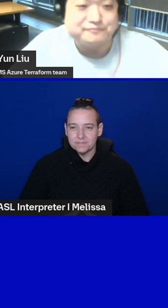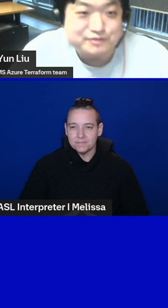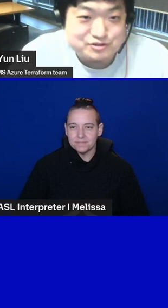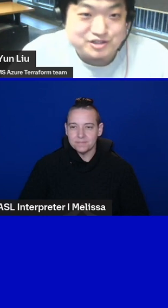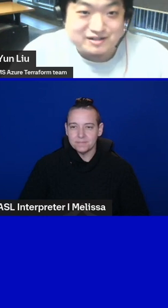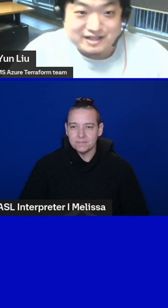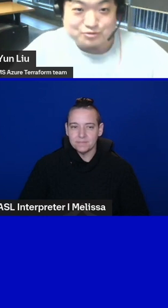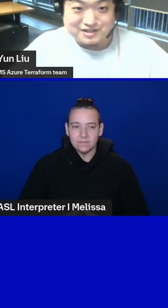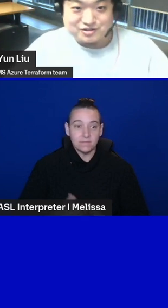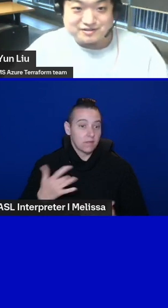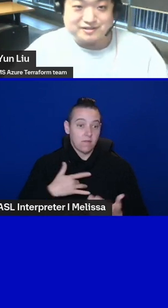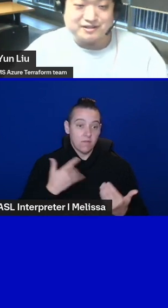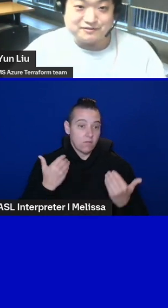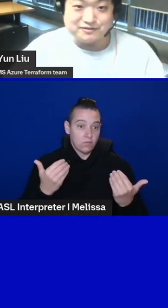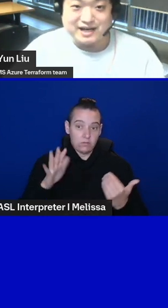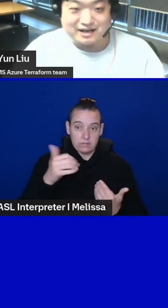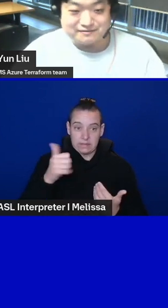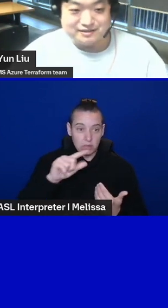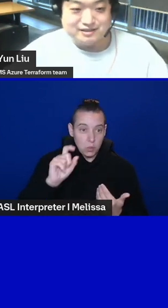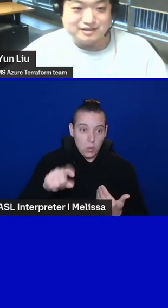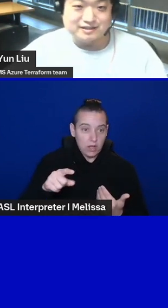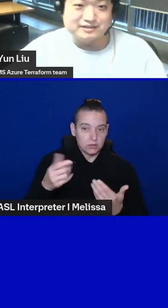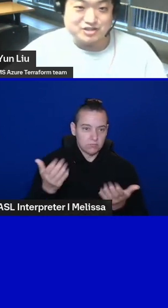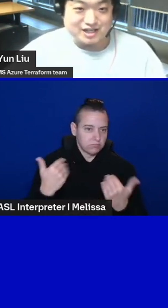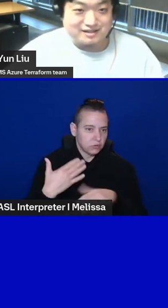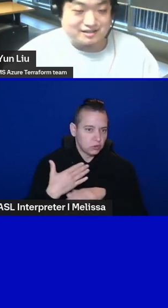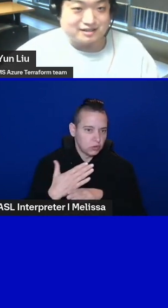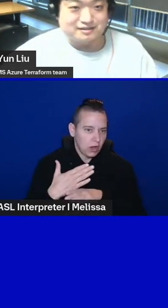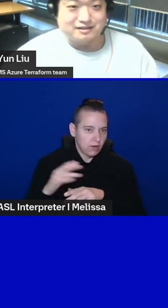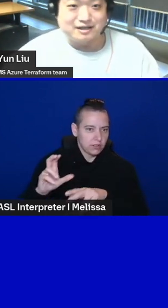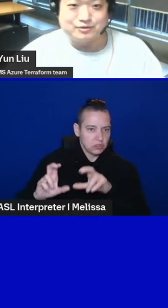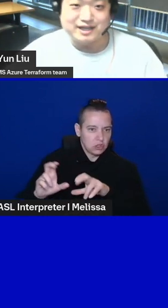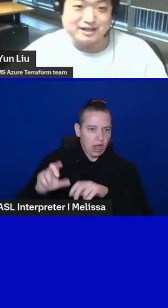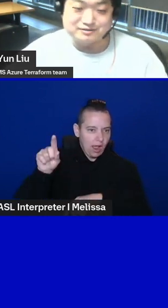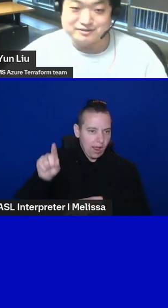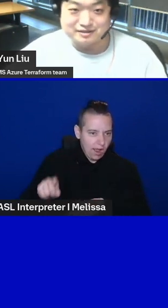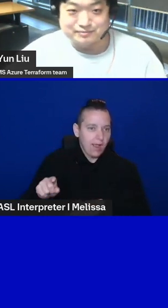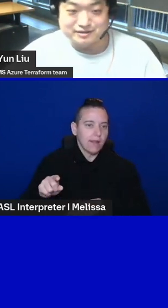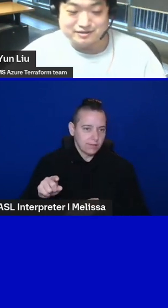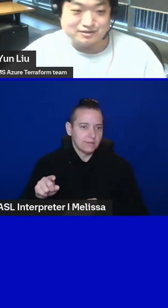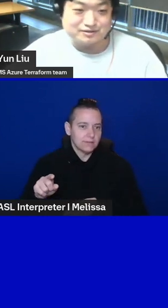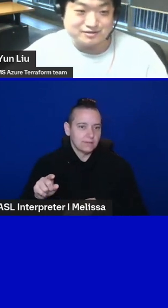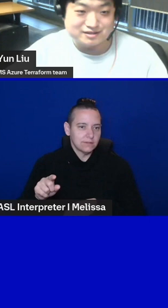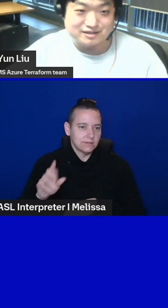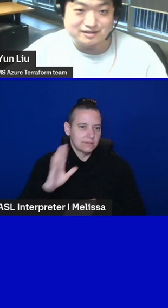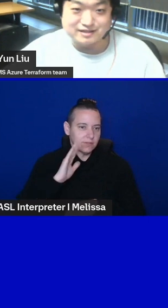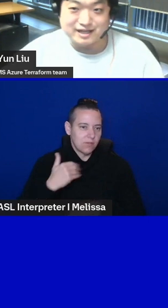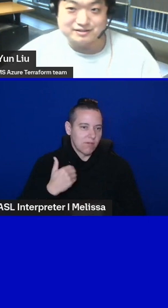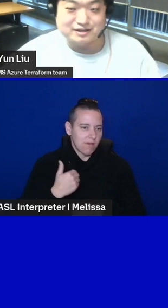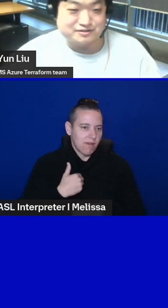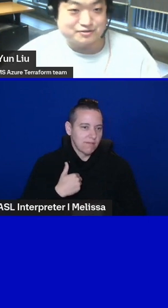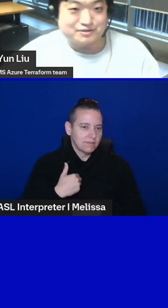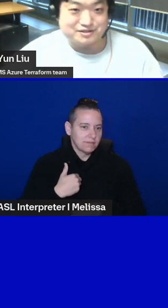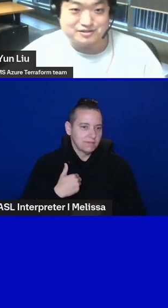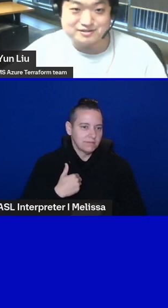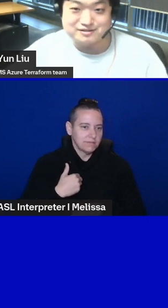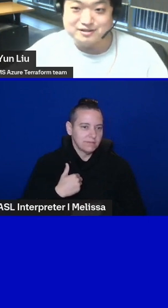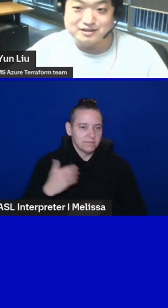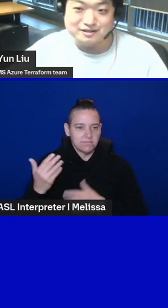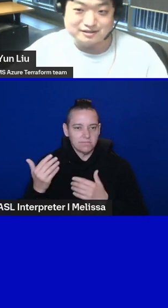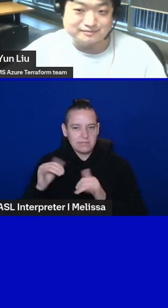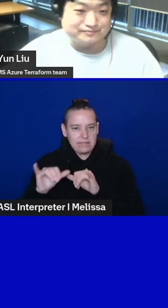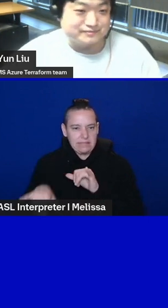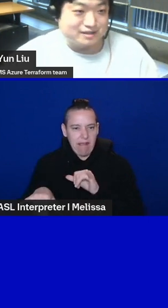And feel free to share any questions if you have in the chat, and I will have a bit longer and answer your